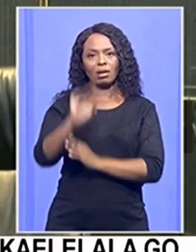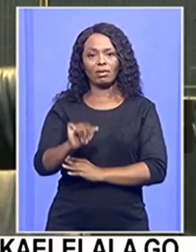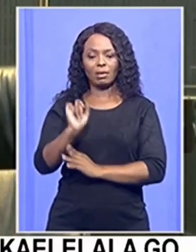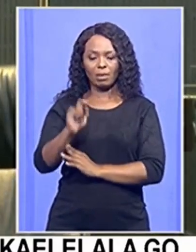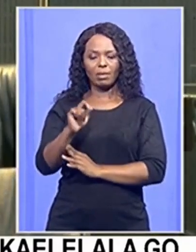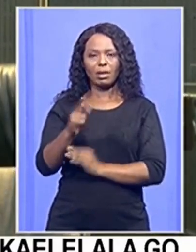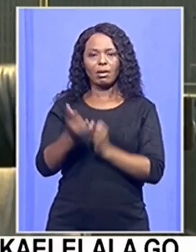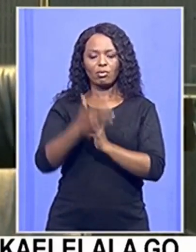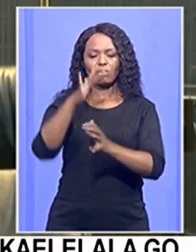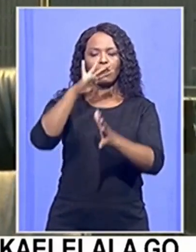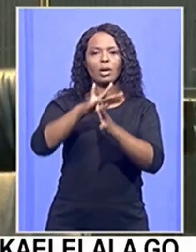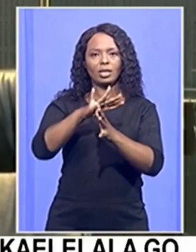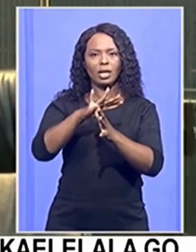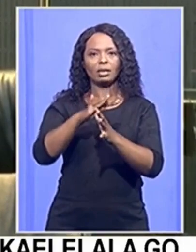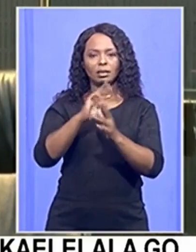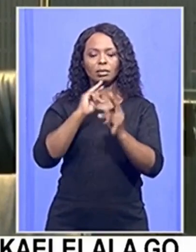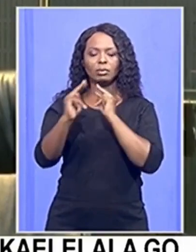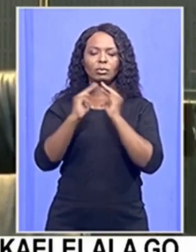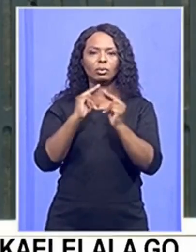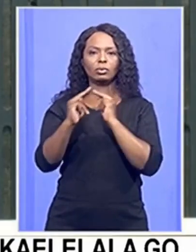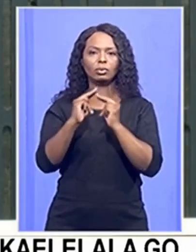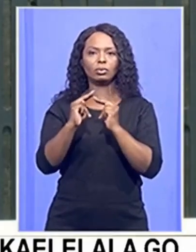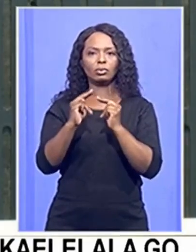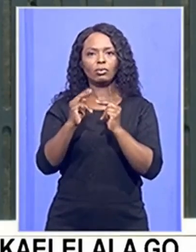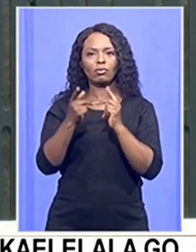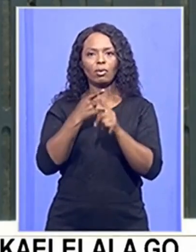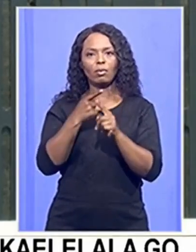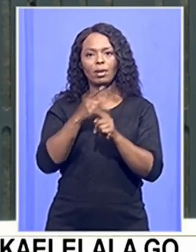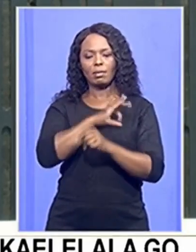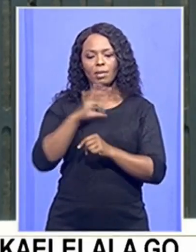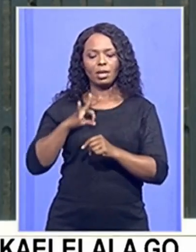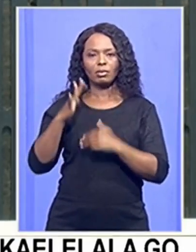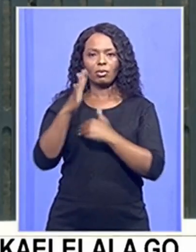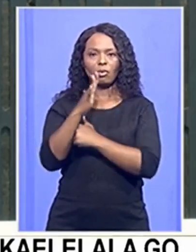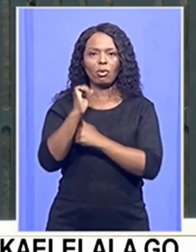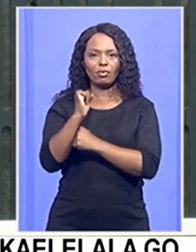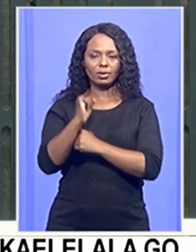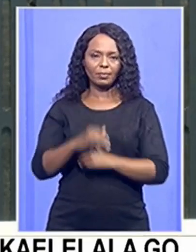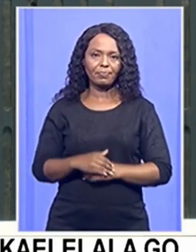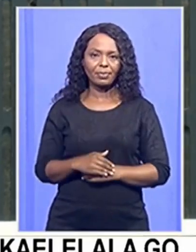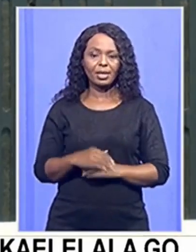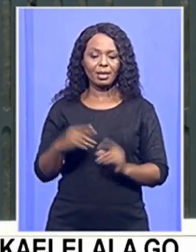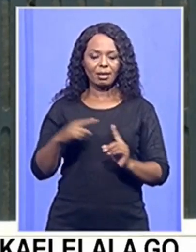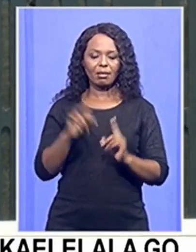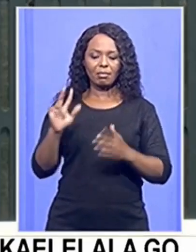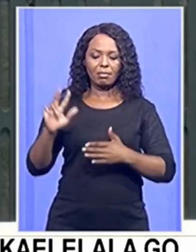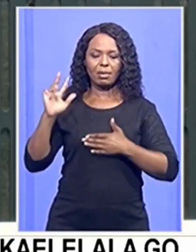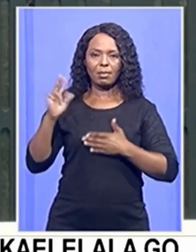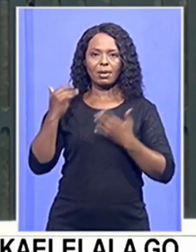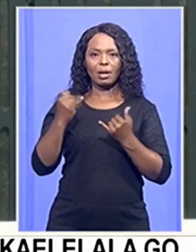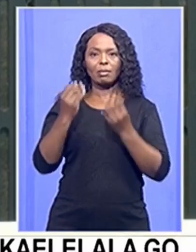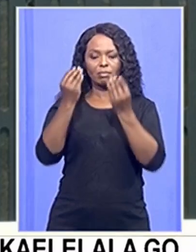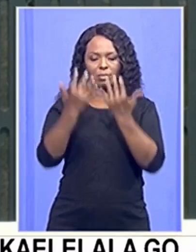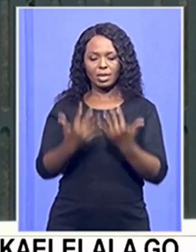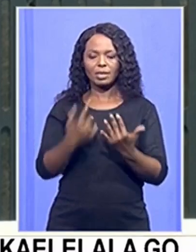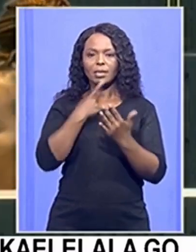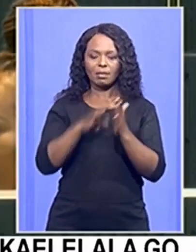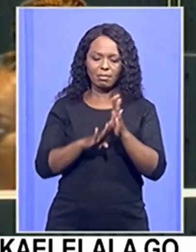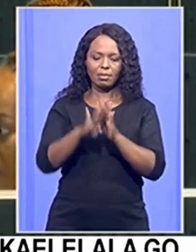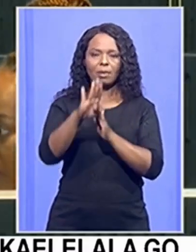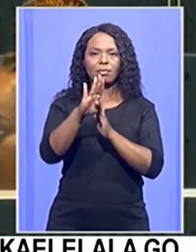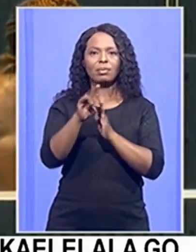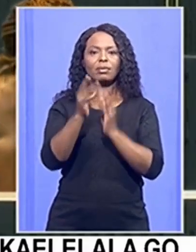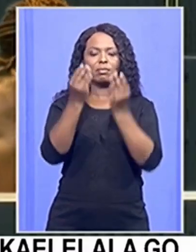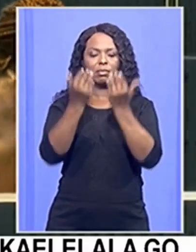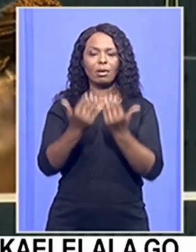nngwe ya dintlha tse di kwa godimo mo lenanethebolong jwa ga Meyara. Se ke maiteko a go tlhomamisa matlole mo mmasepaleng le go bolokwa ga merokotso